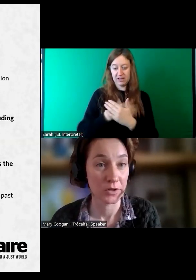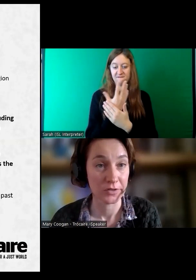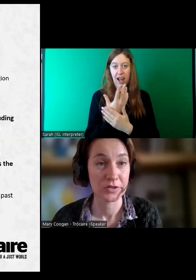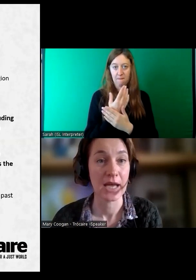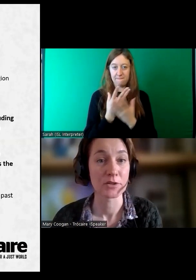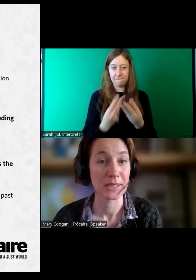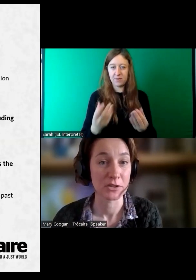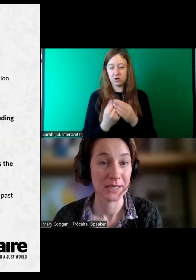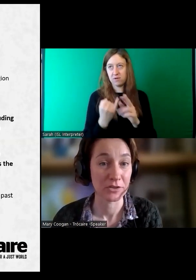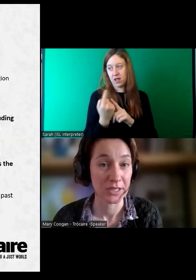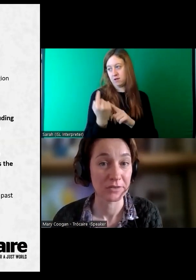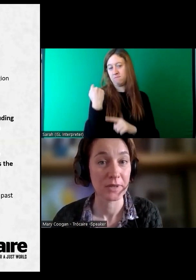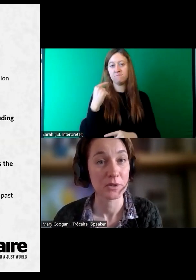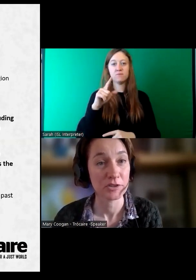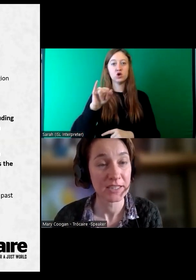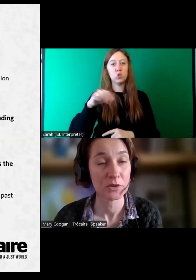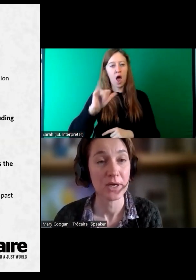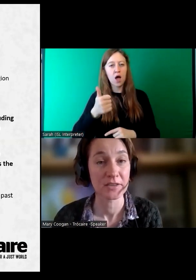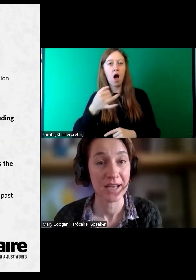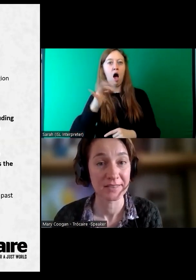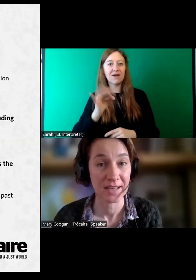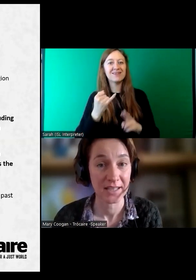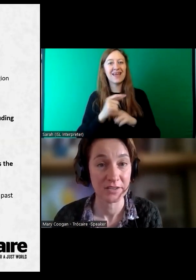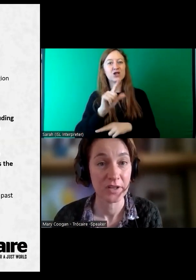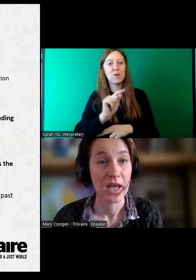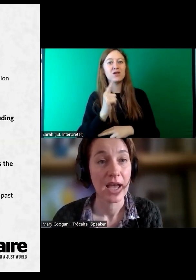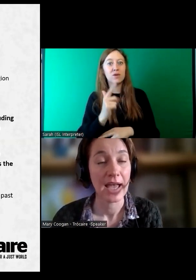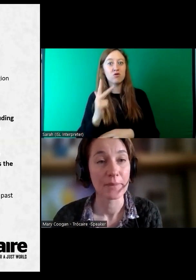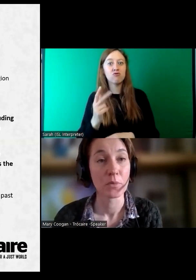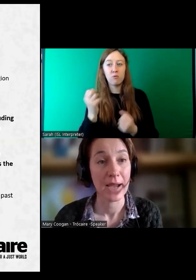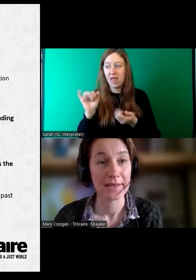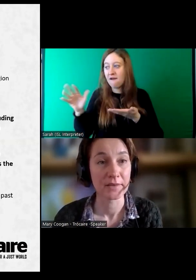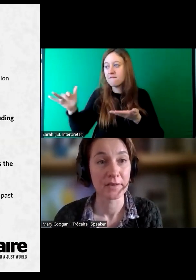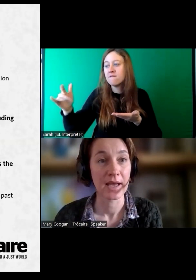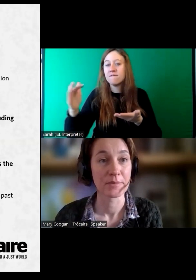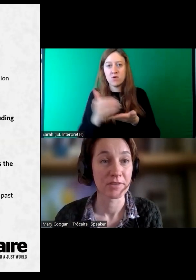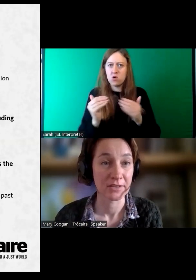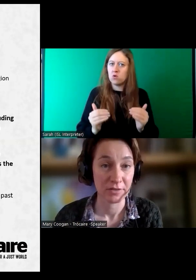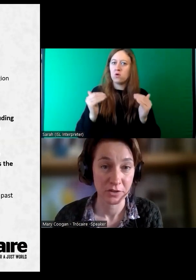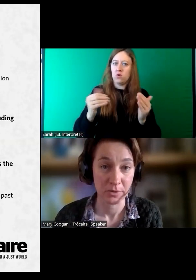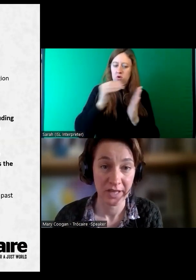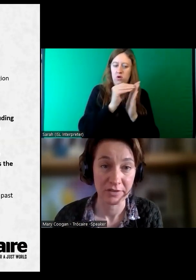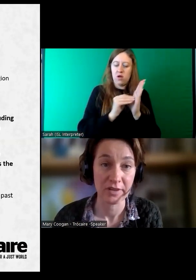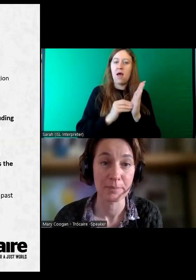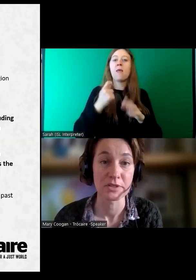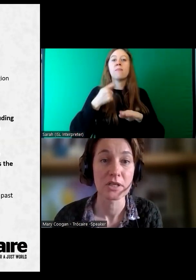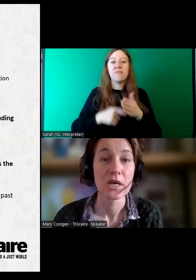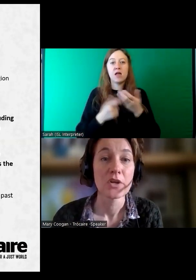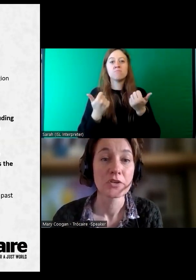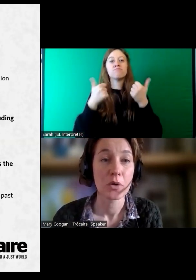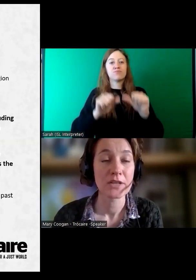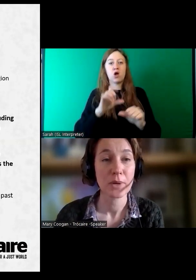July, August 2023. So they were already at quite an advanced stage when the events of October 7th